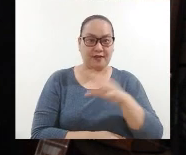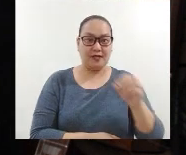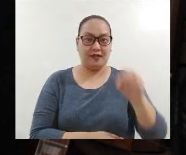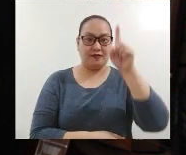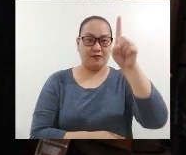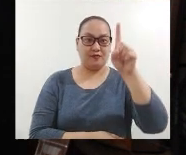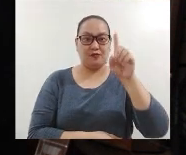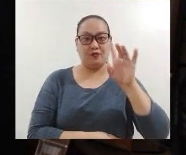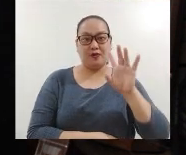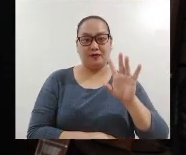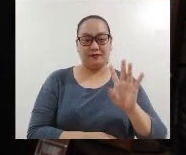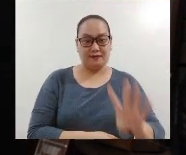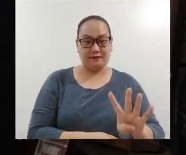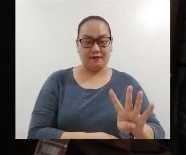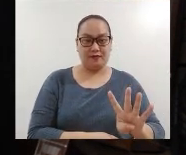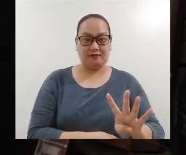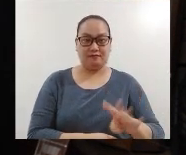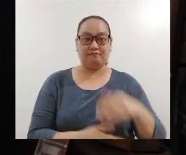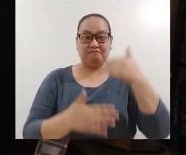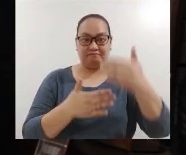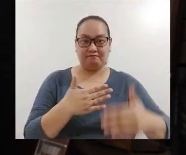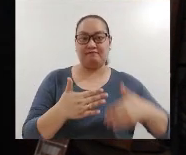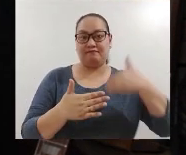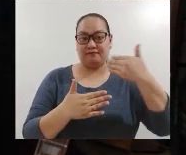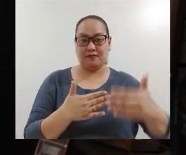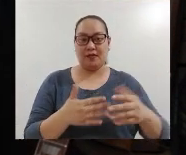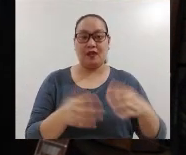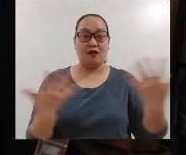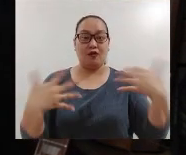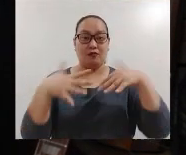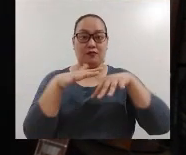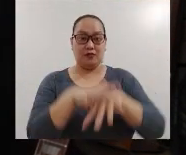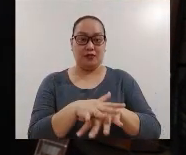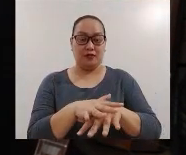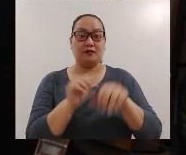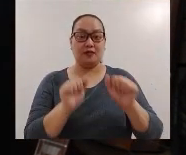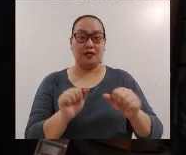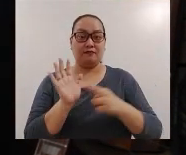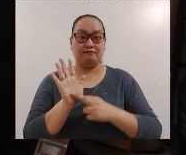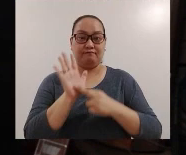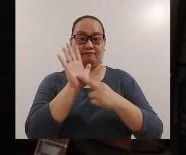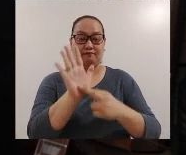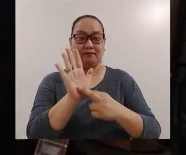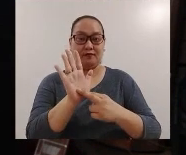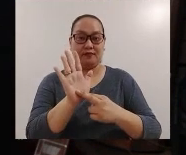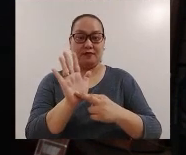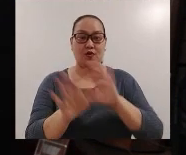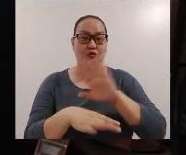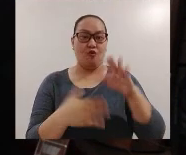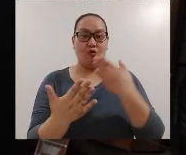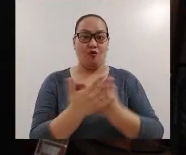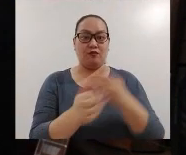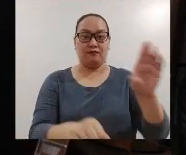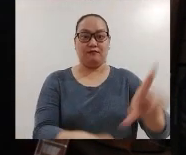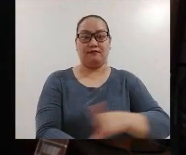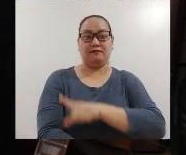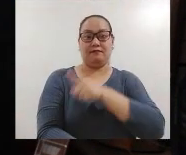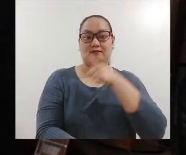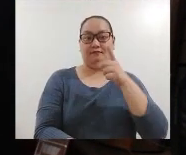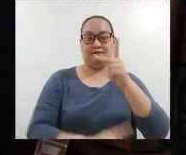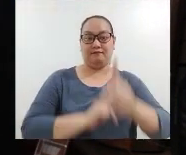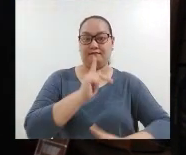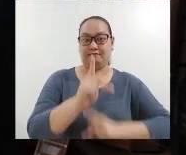The combination of these can represent almost kind of duration along with a dot